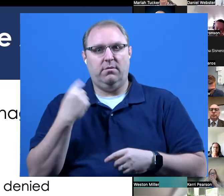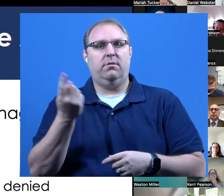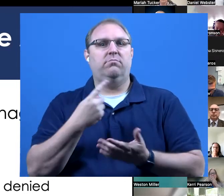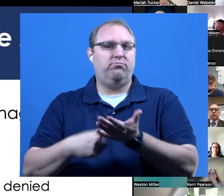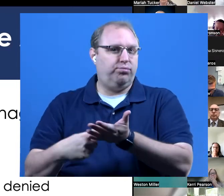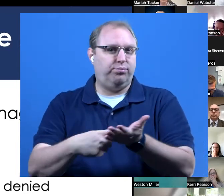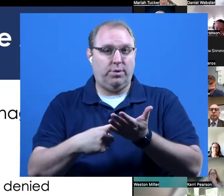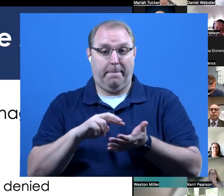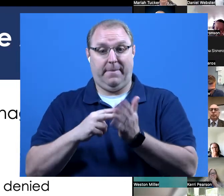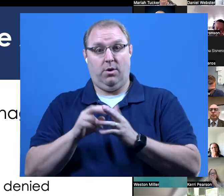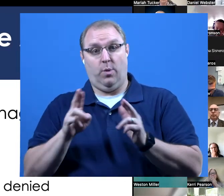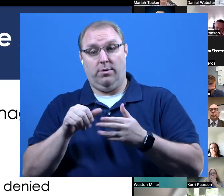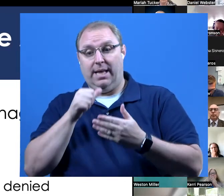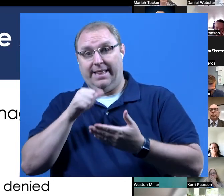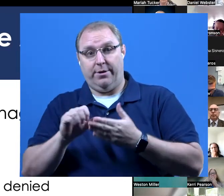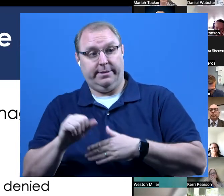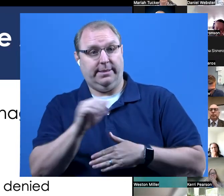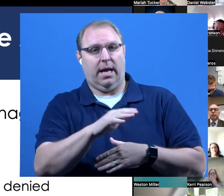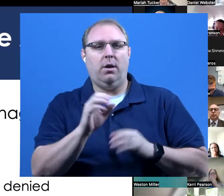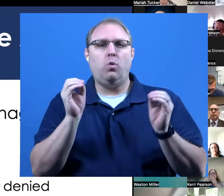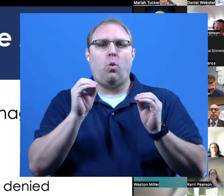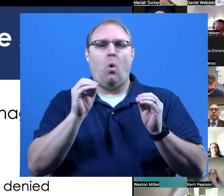official and informing the supervisors.